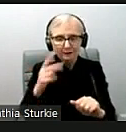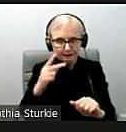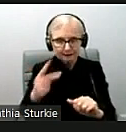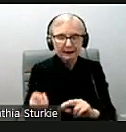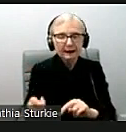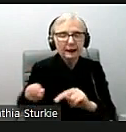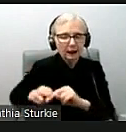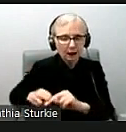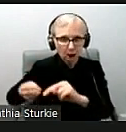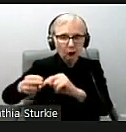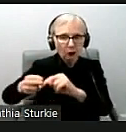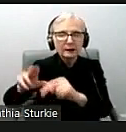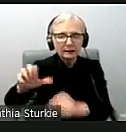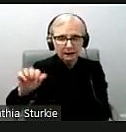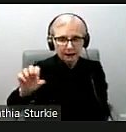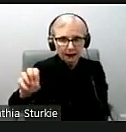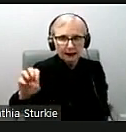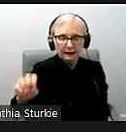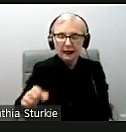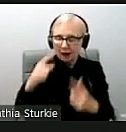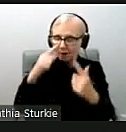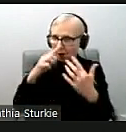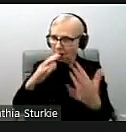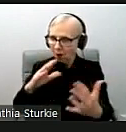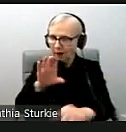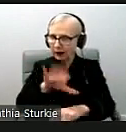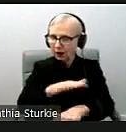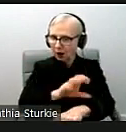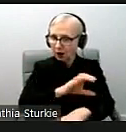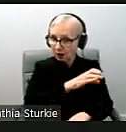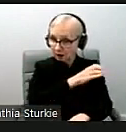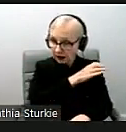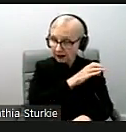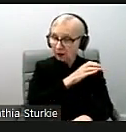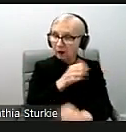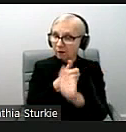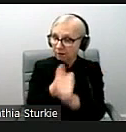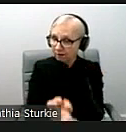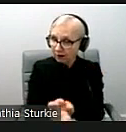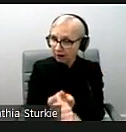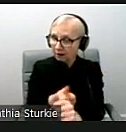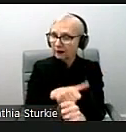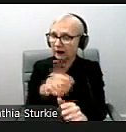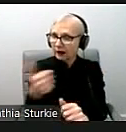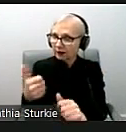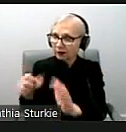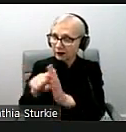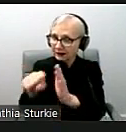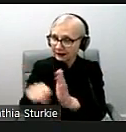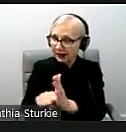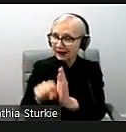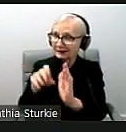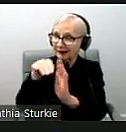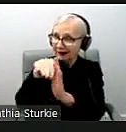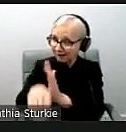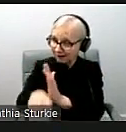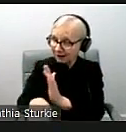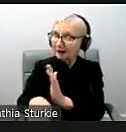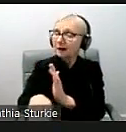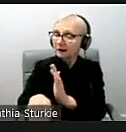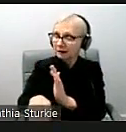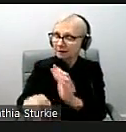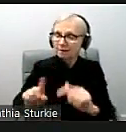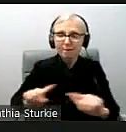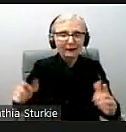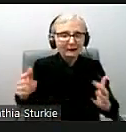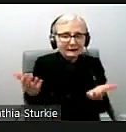on. I'm certainly hoping that Colorado could follow in the direction of the rest of the country that is seeing a decline in cases right now. But that